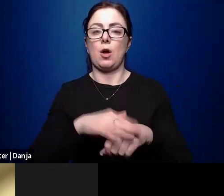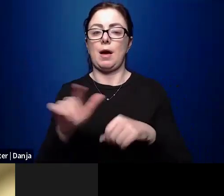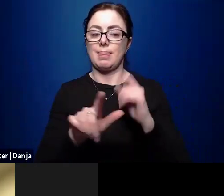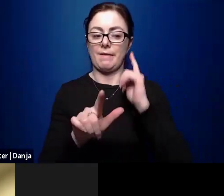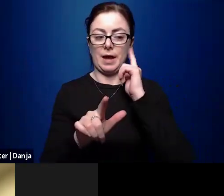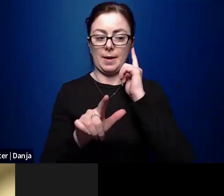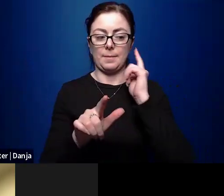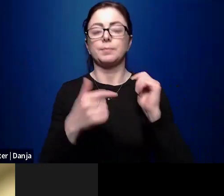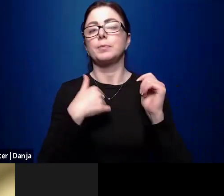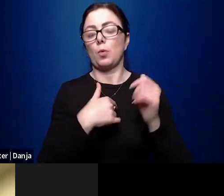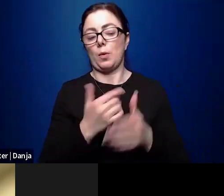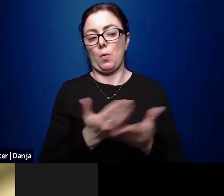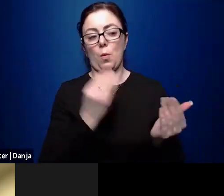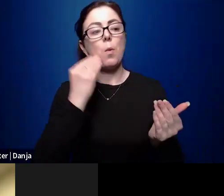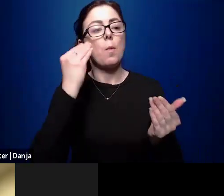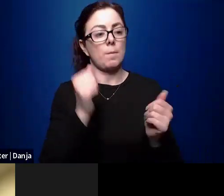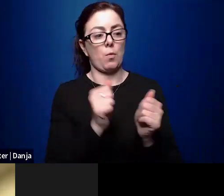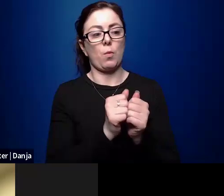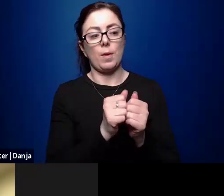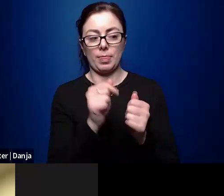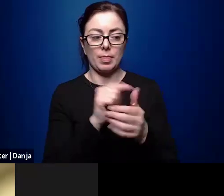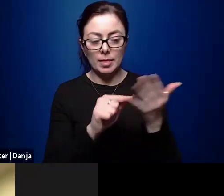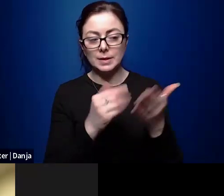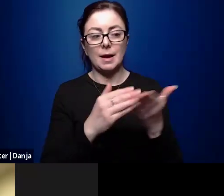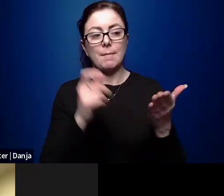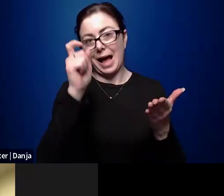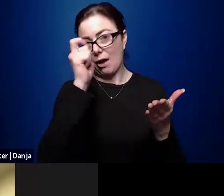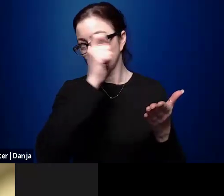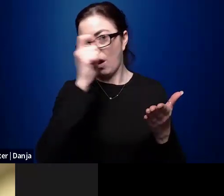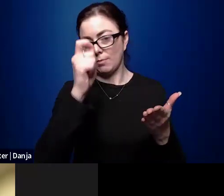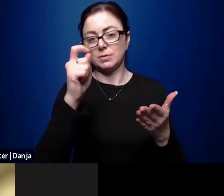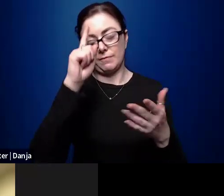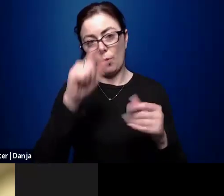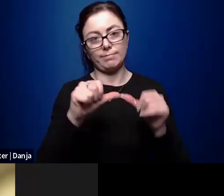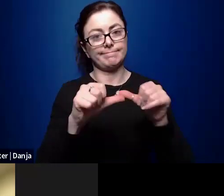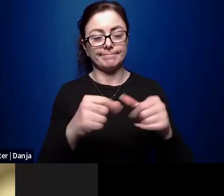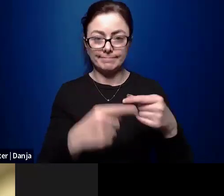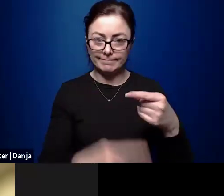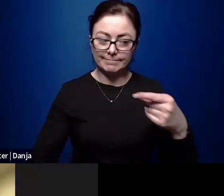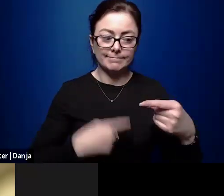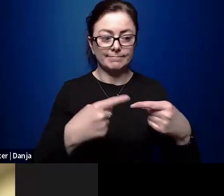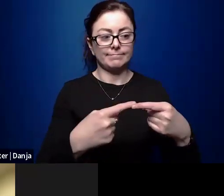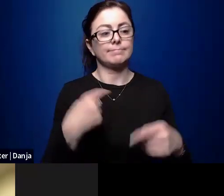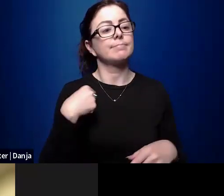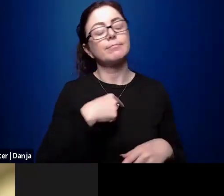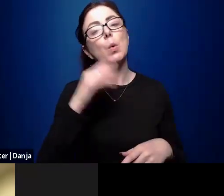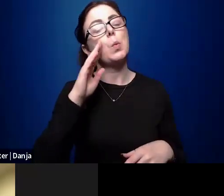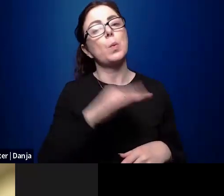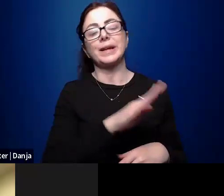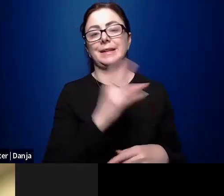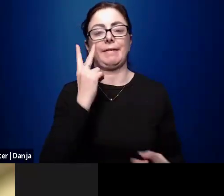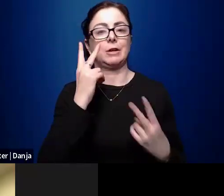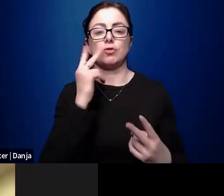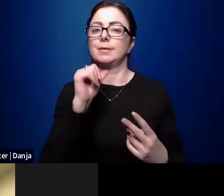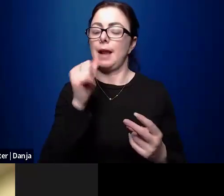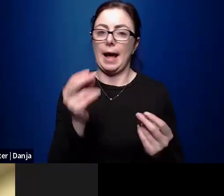of medications and eye drops to be administered around the clock. We knew his vision wouldn't be immediate, but would